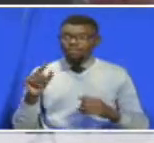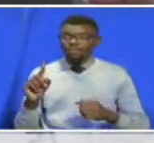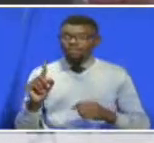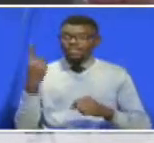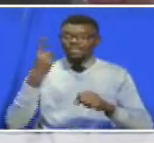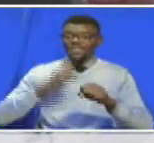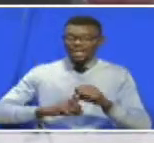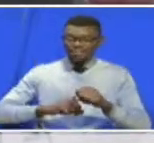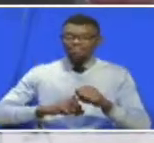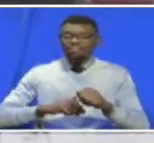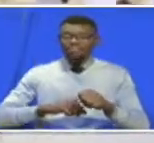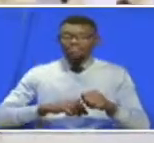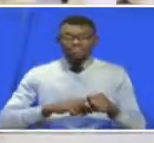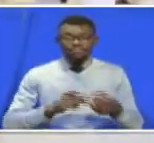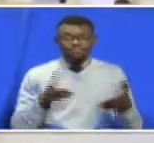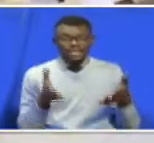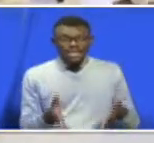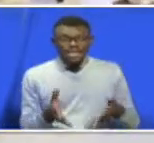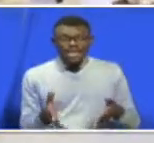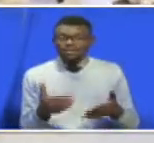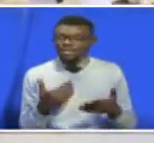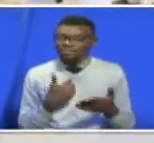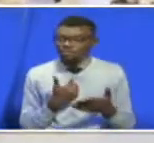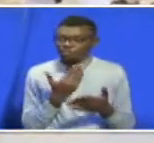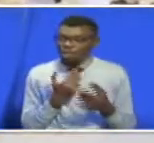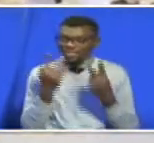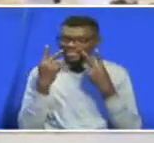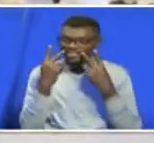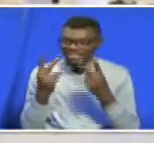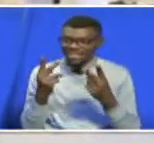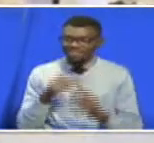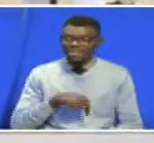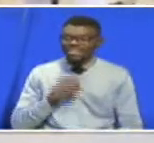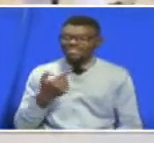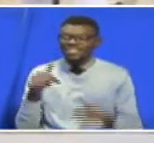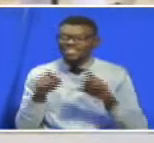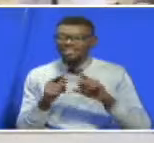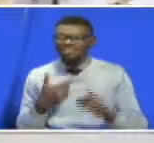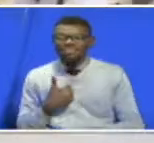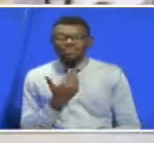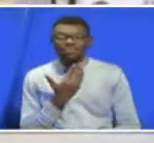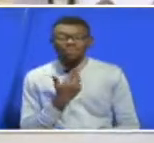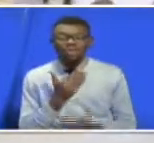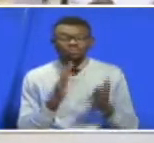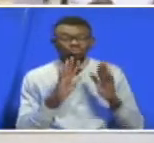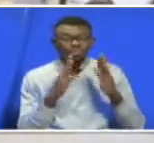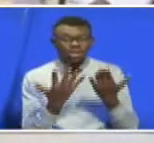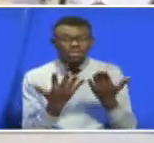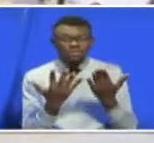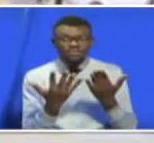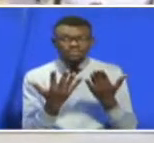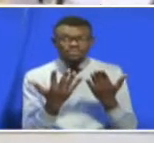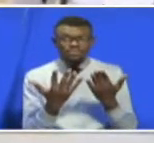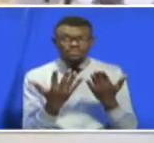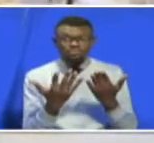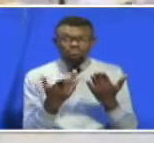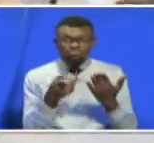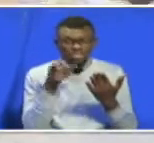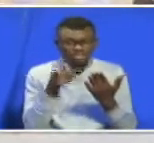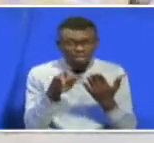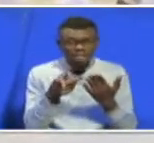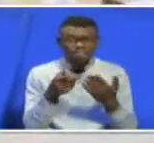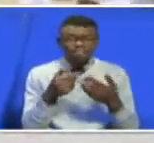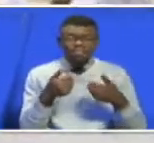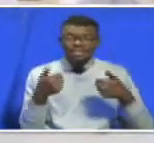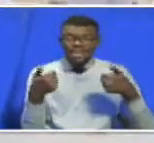the 8 events. That's why I want to be a witness and want to ensure the dignity of these